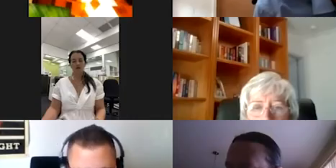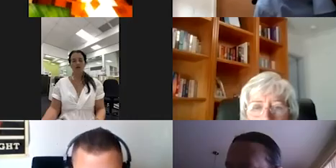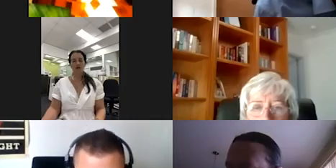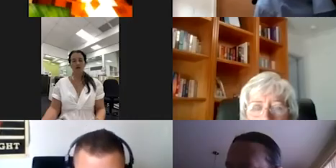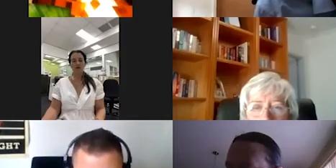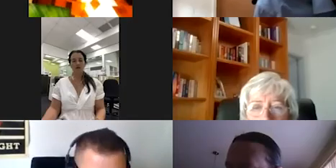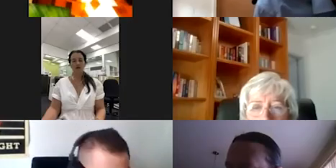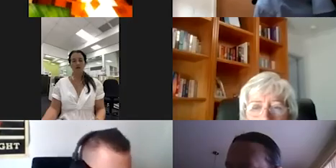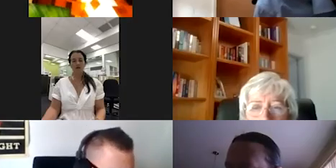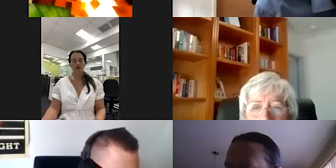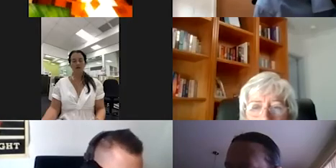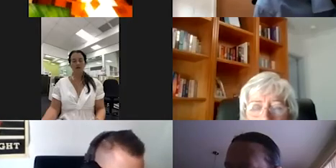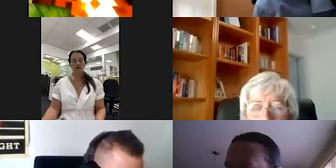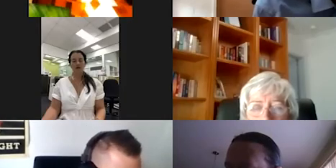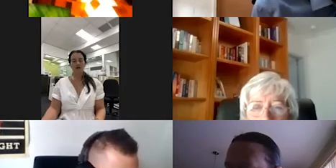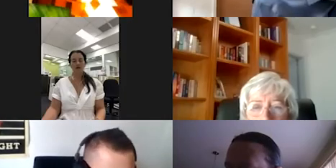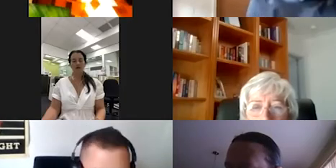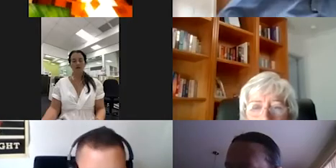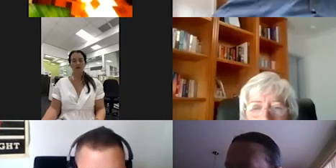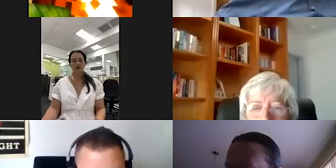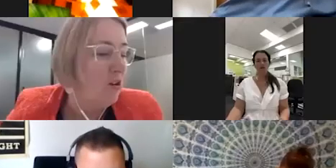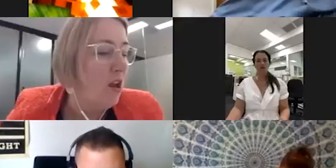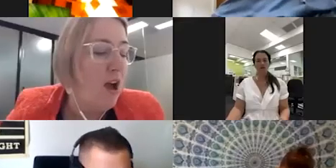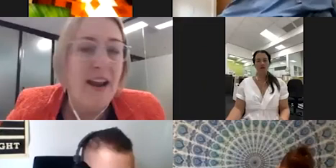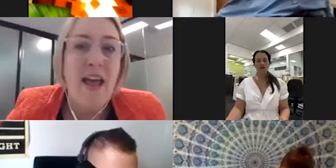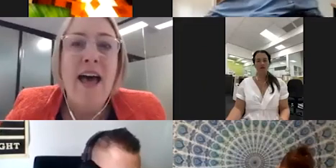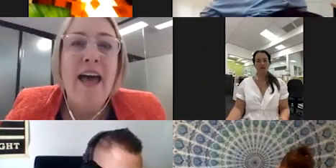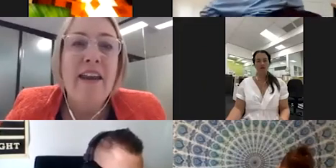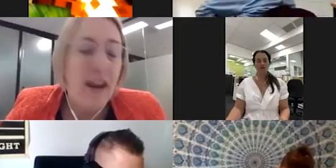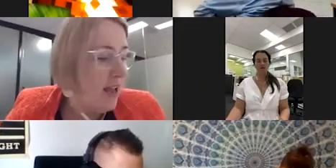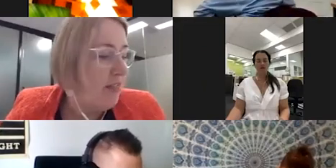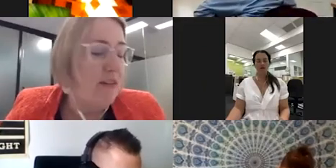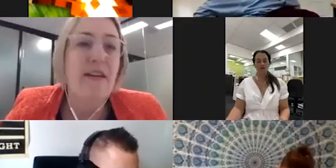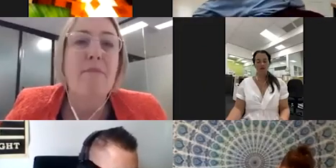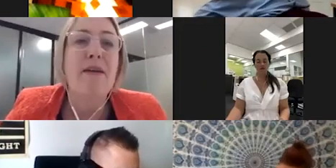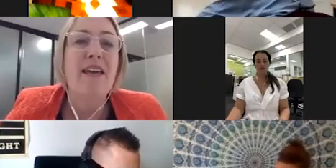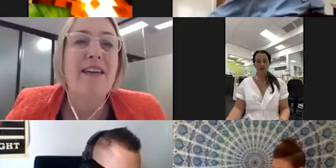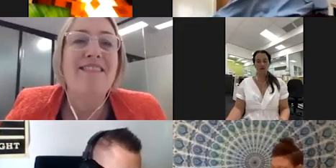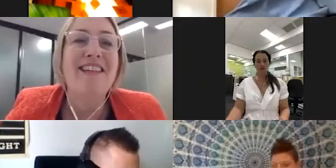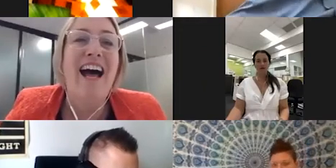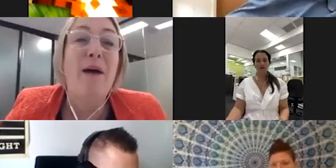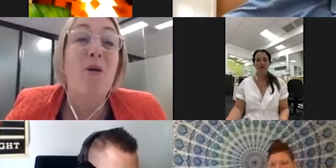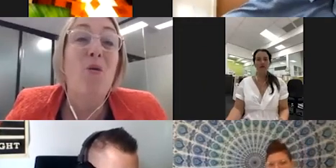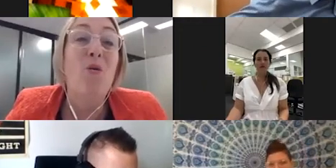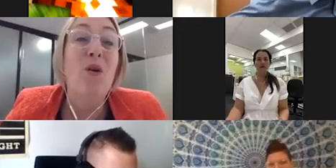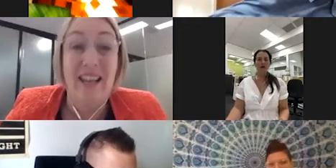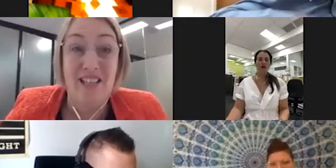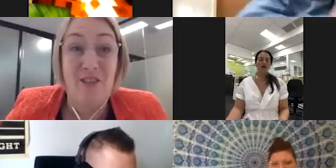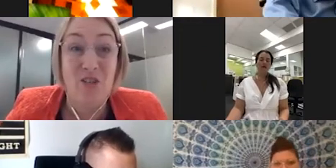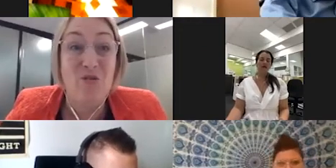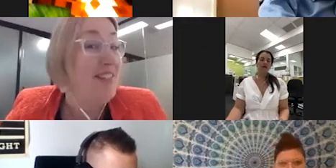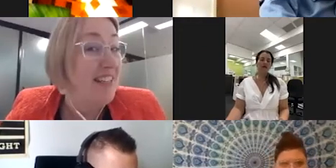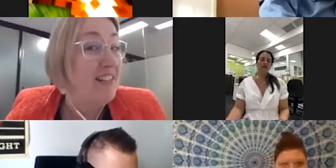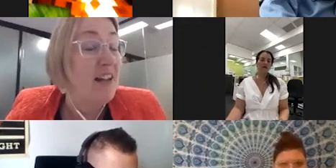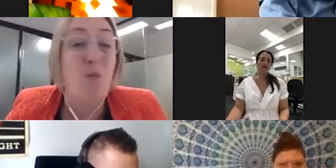Thank you very much, Steve, and really appreciate you being online. And any other MPs or elected